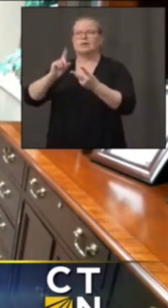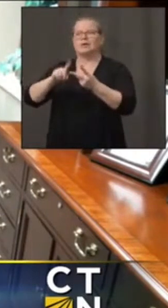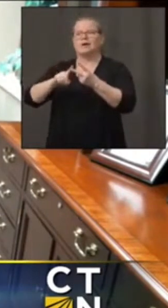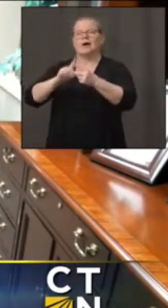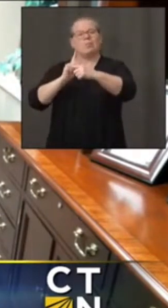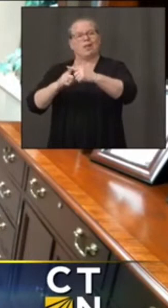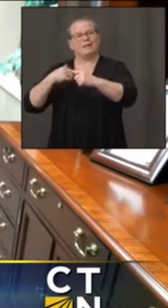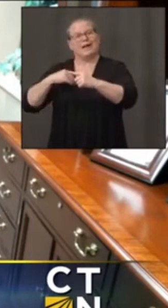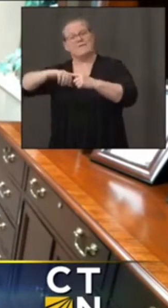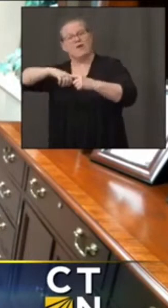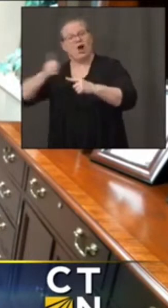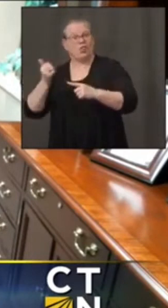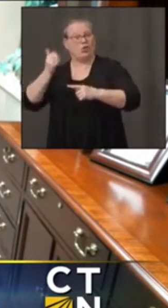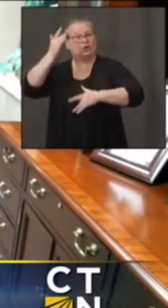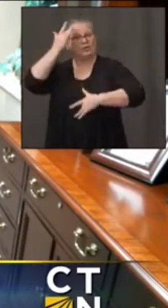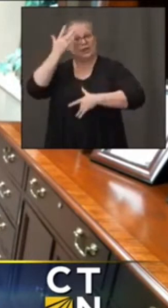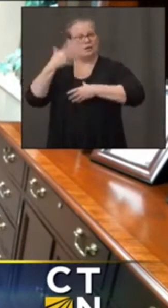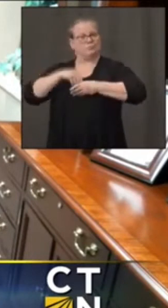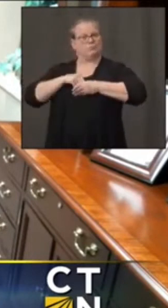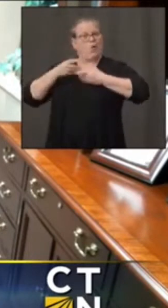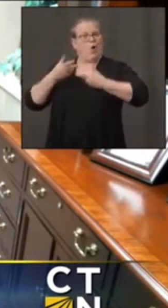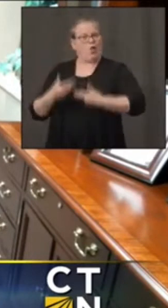their survival rates improving as well?